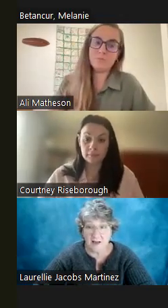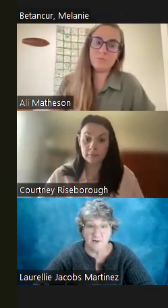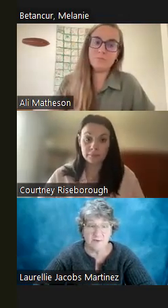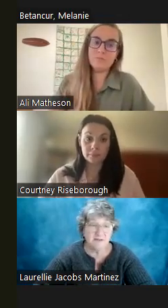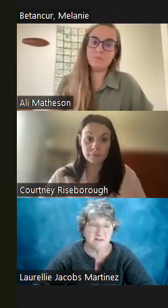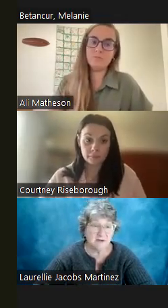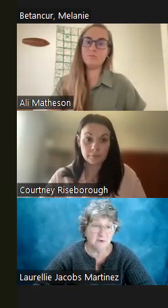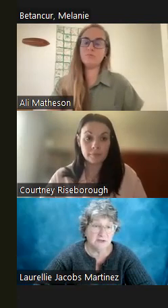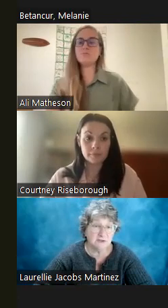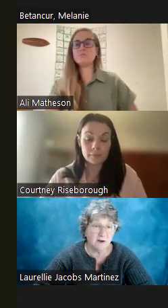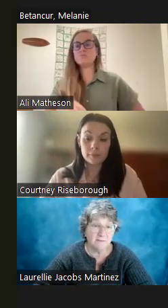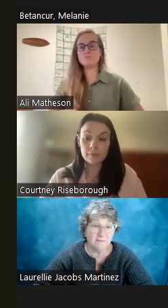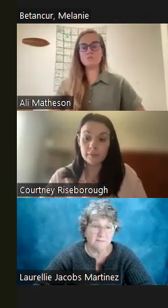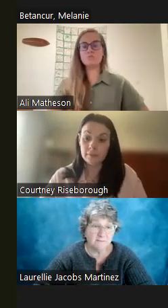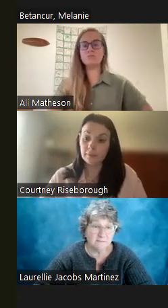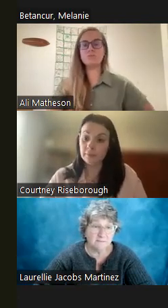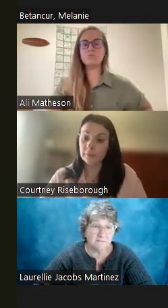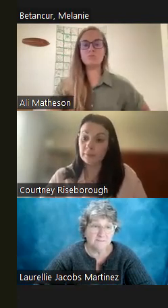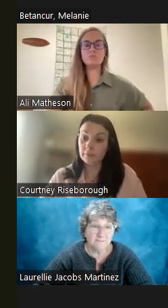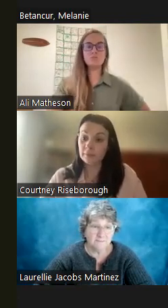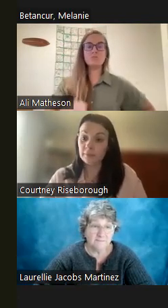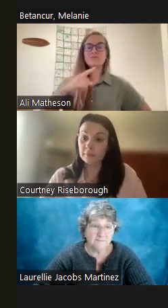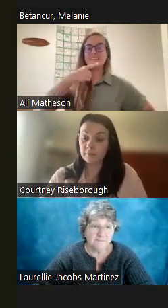are happening within the deaf community as well.